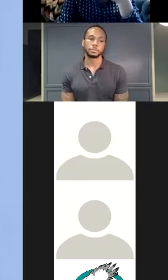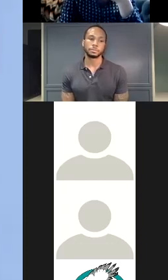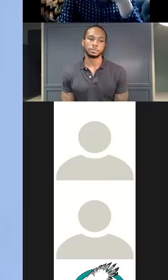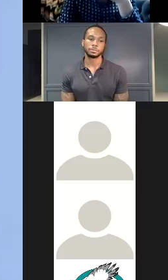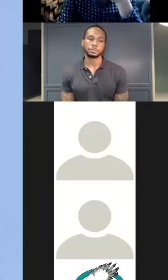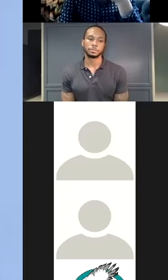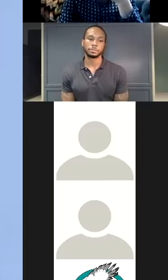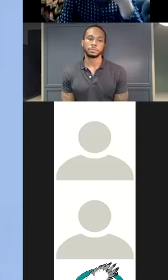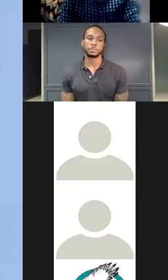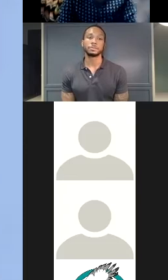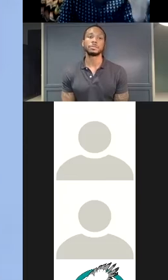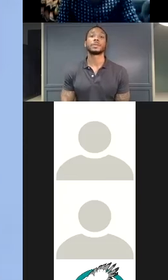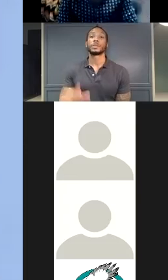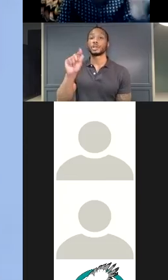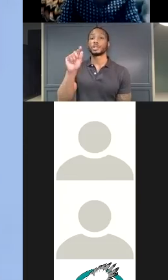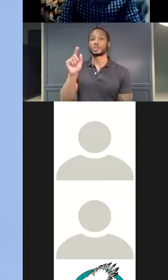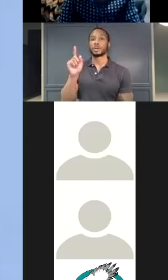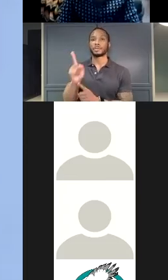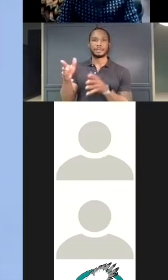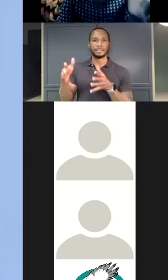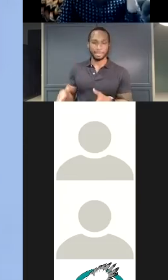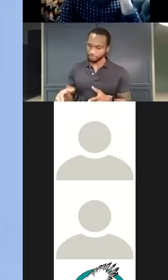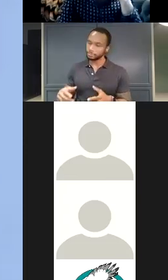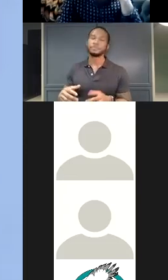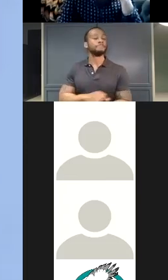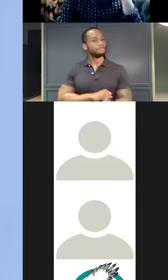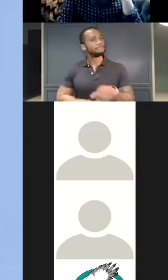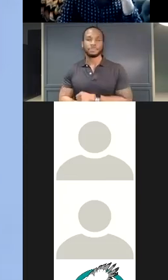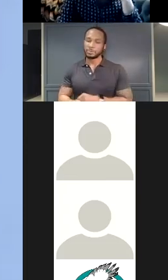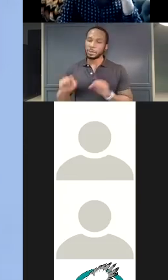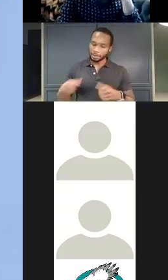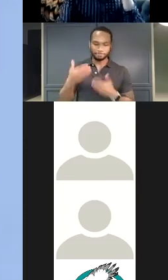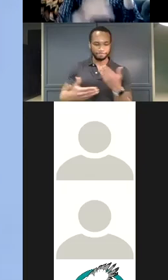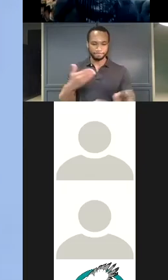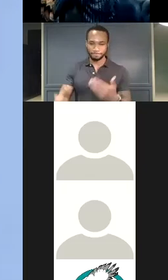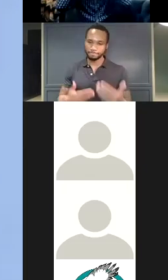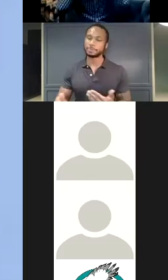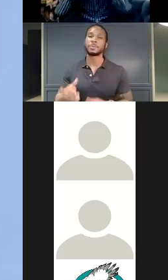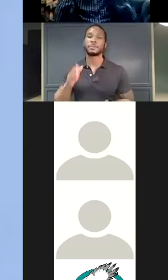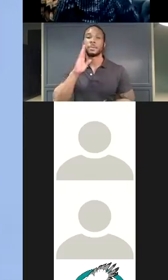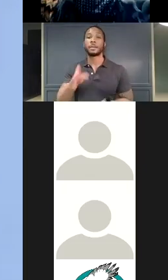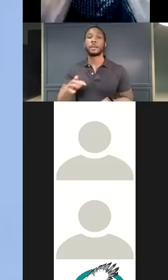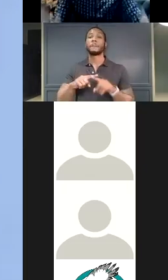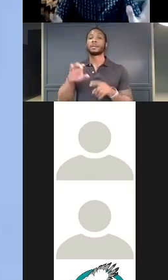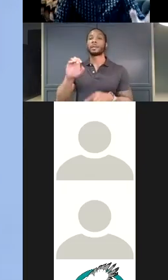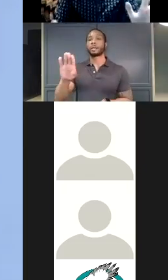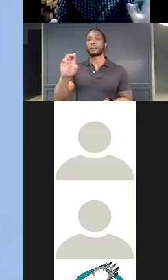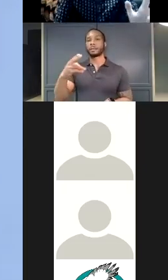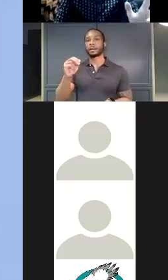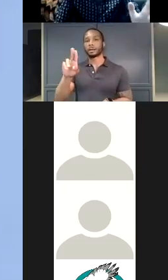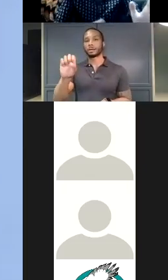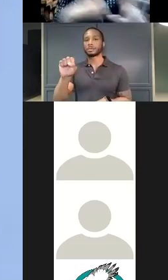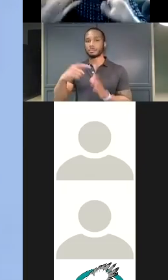Yeah, 20 minutes left. All right, we can do this. We got this, people. Okay, so the Clubhouse model is useful, and